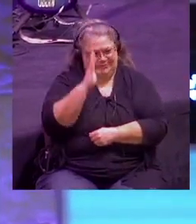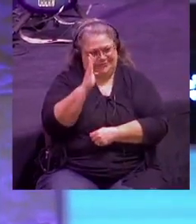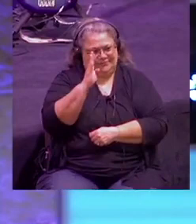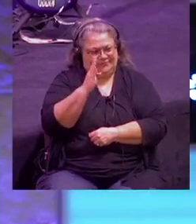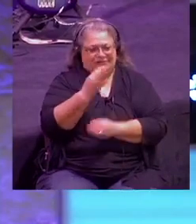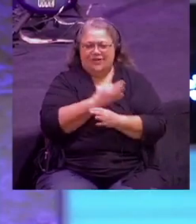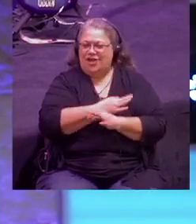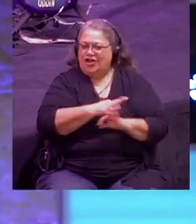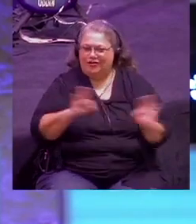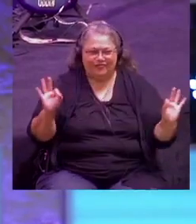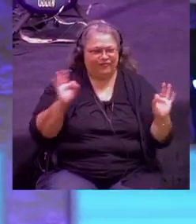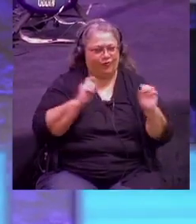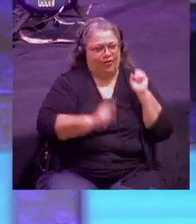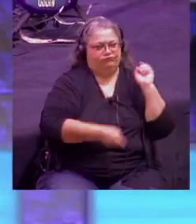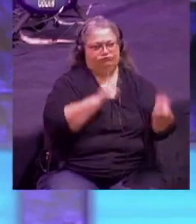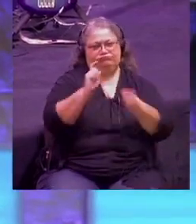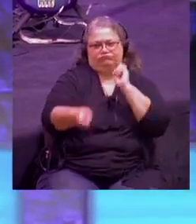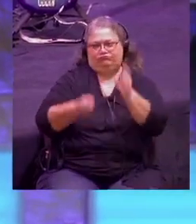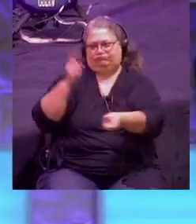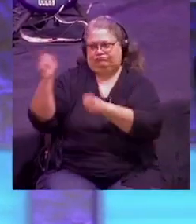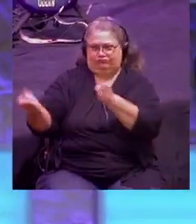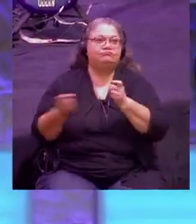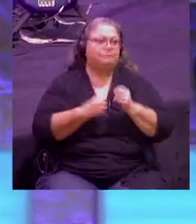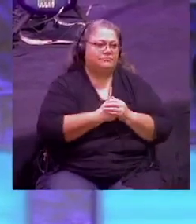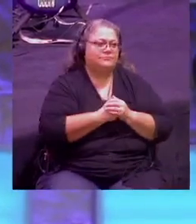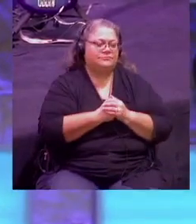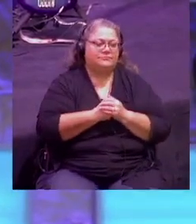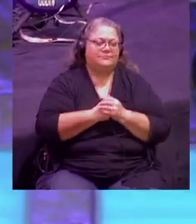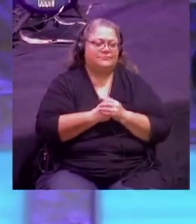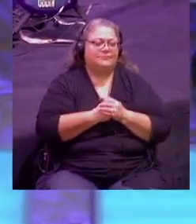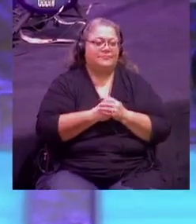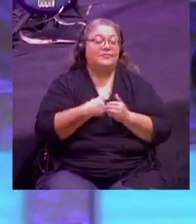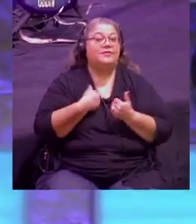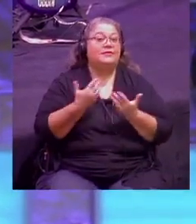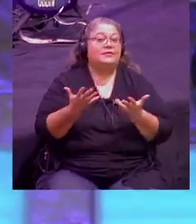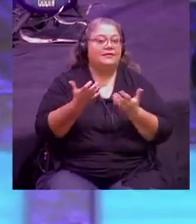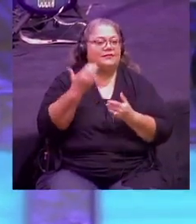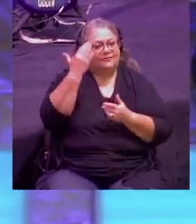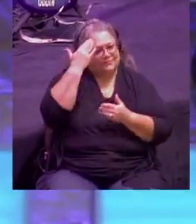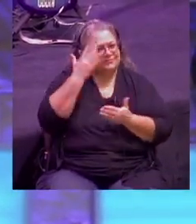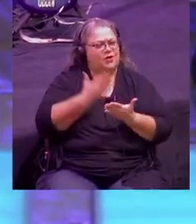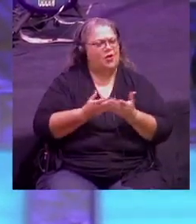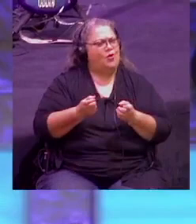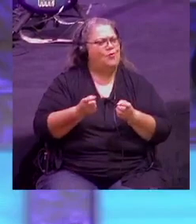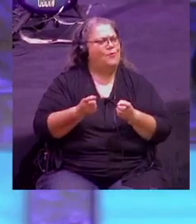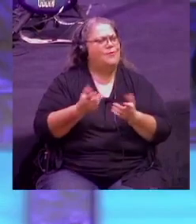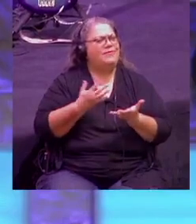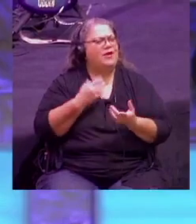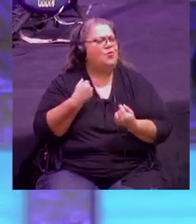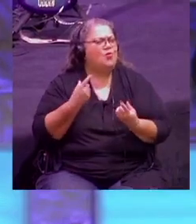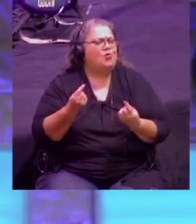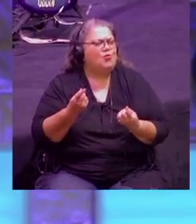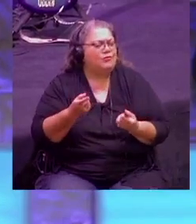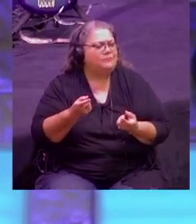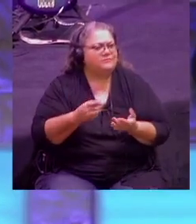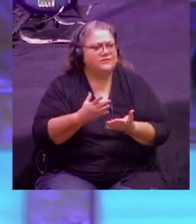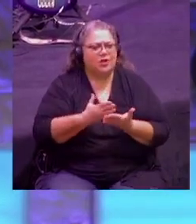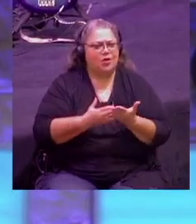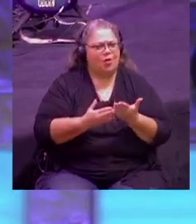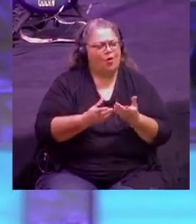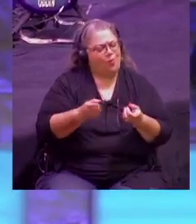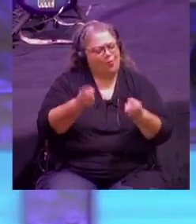freely given us. And that's what I want to know. What gifts has God freely given